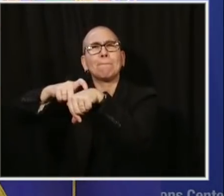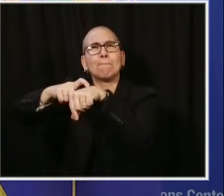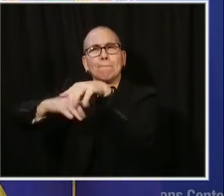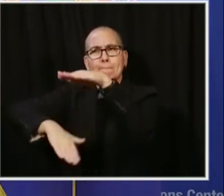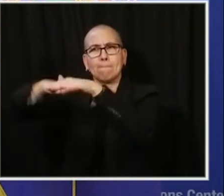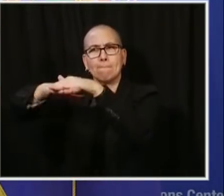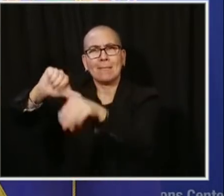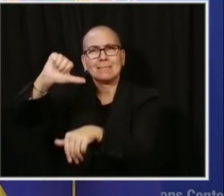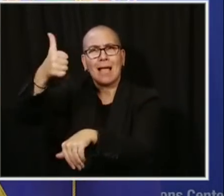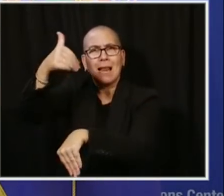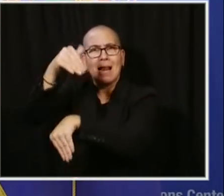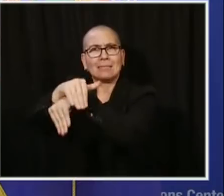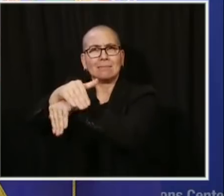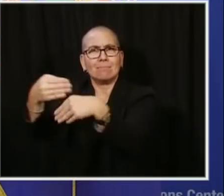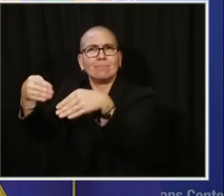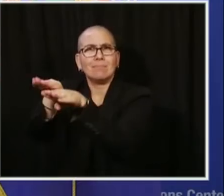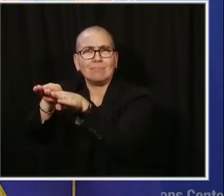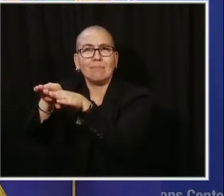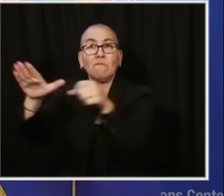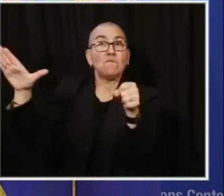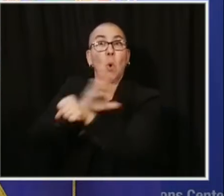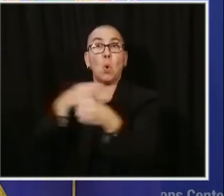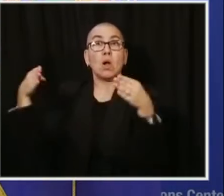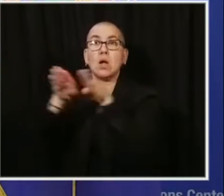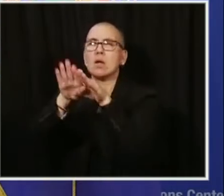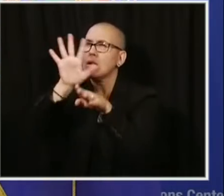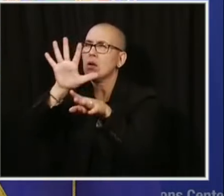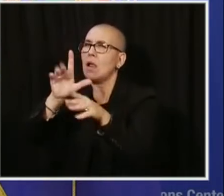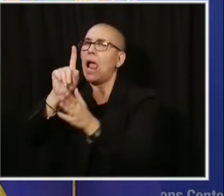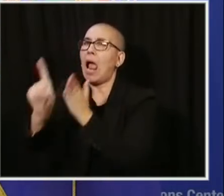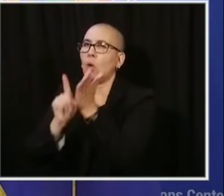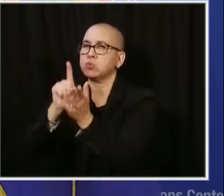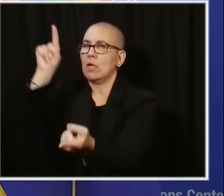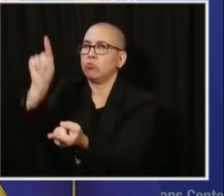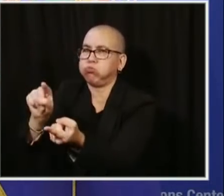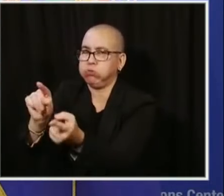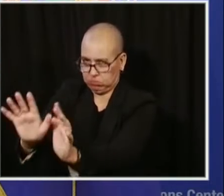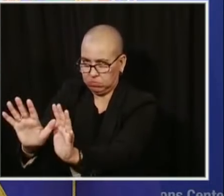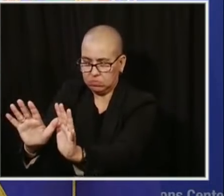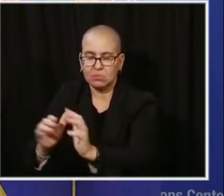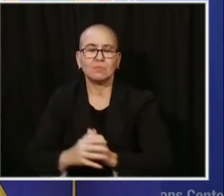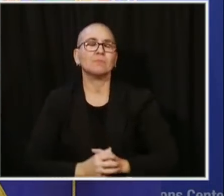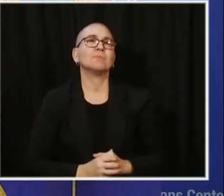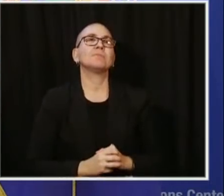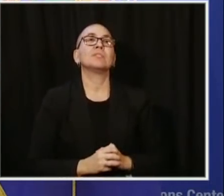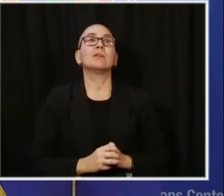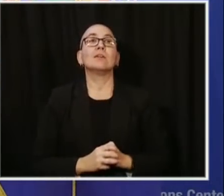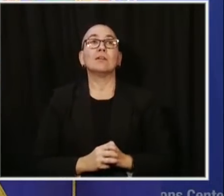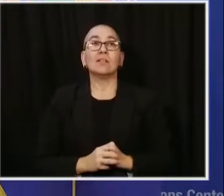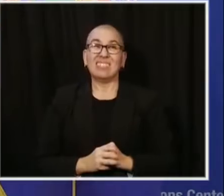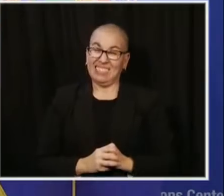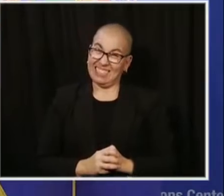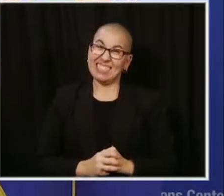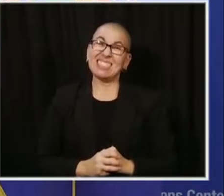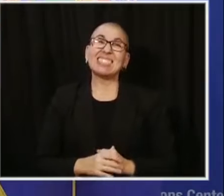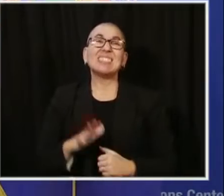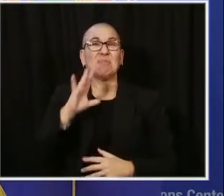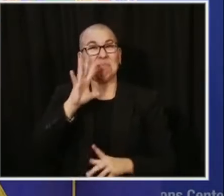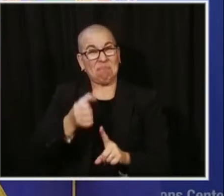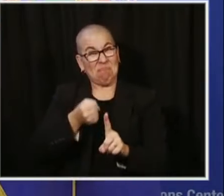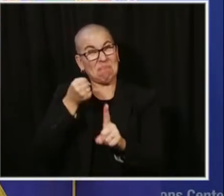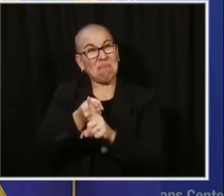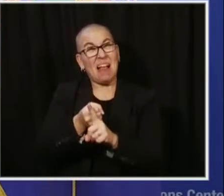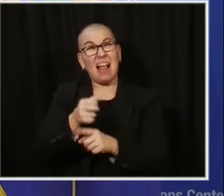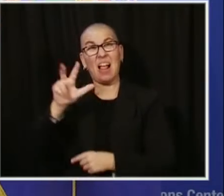government partnering together. The devastation this virus has wreaked on our economy is significant. We've lost over